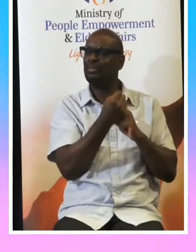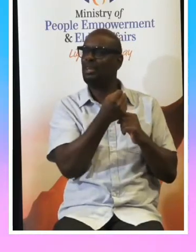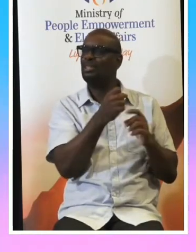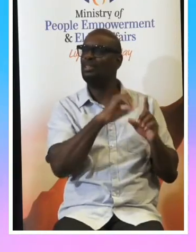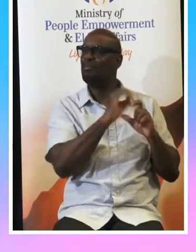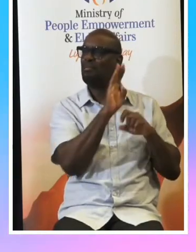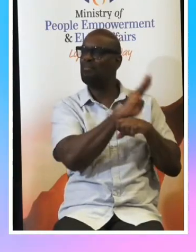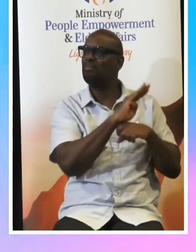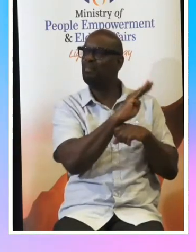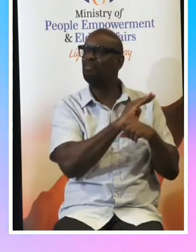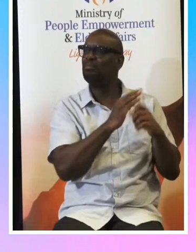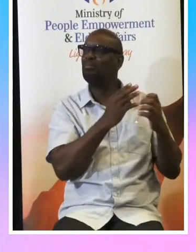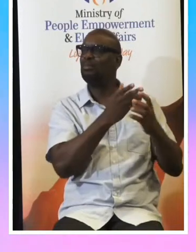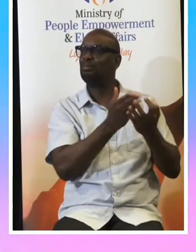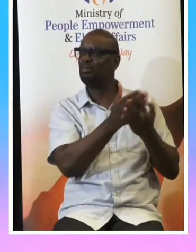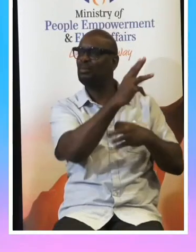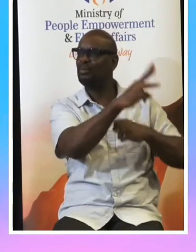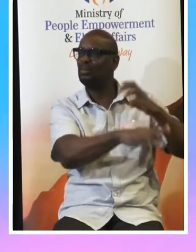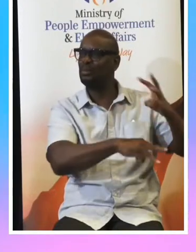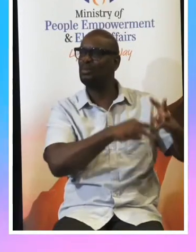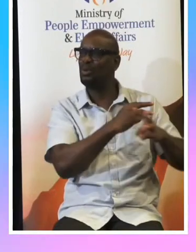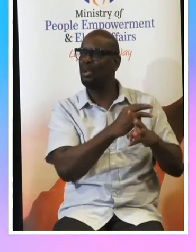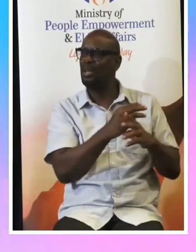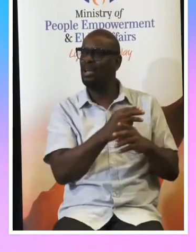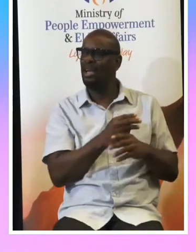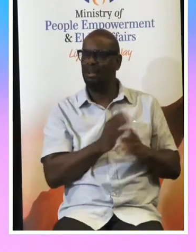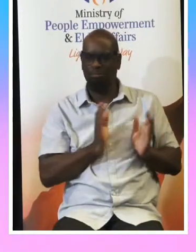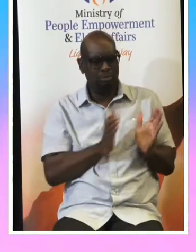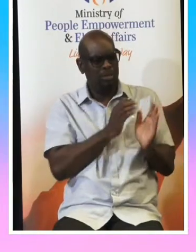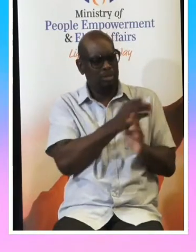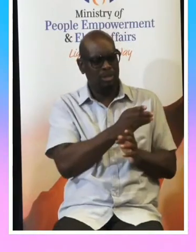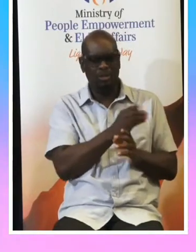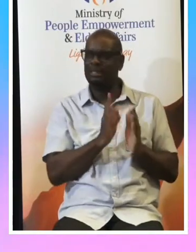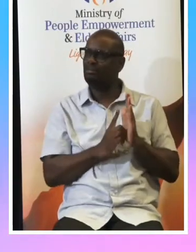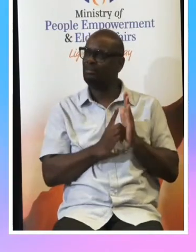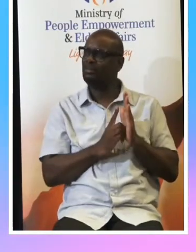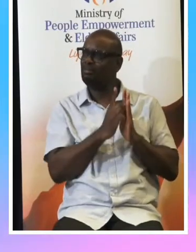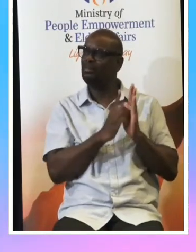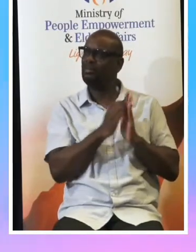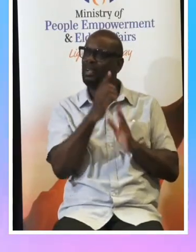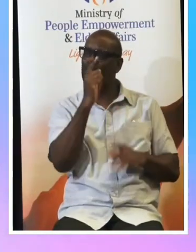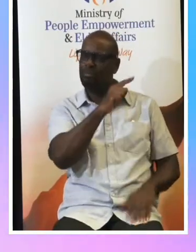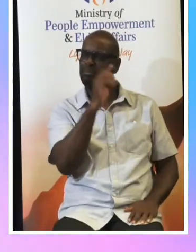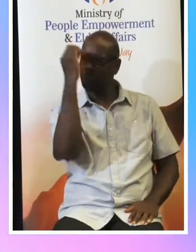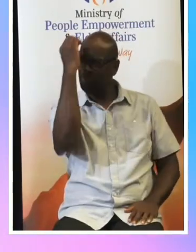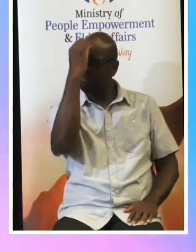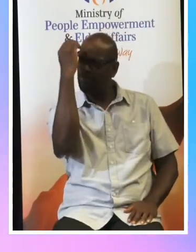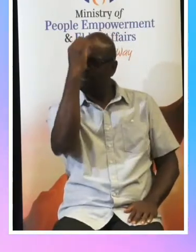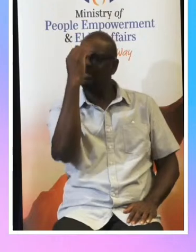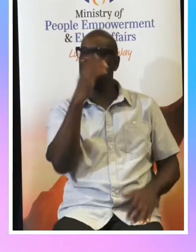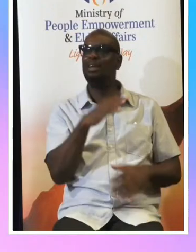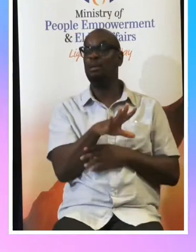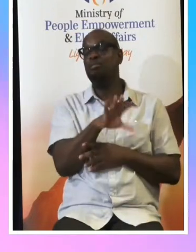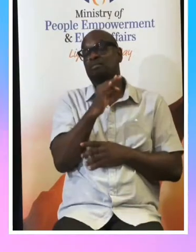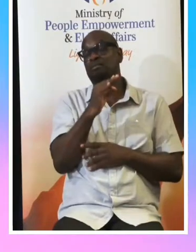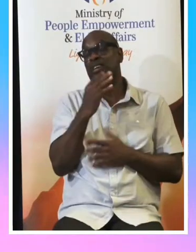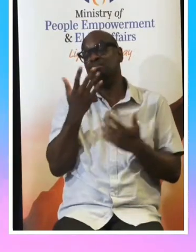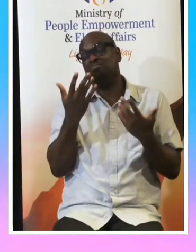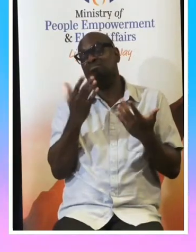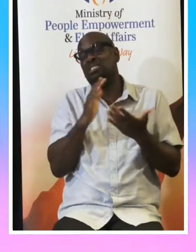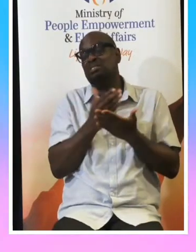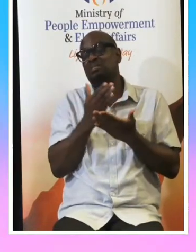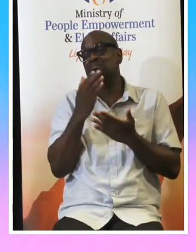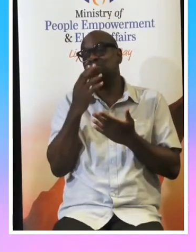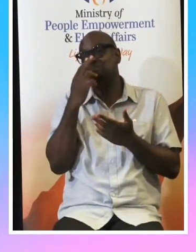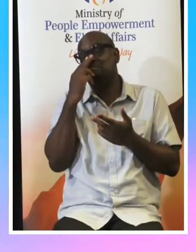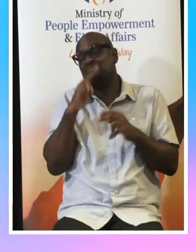me to develop perspectives on issues and to find humor in the midst and of